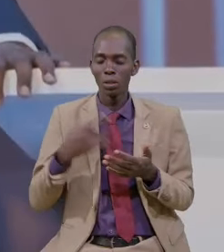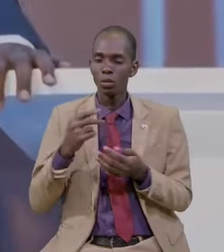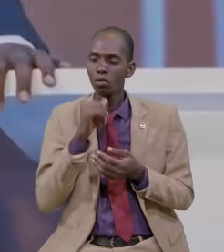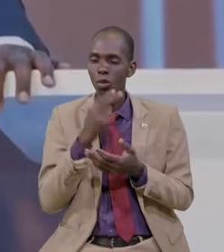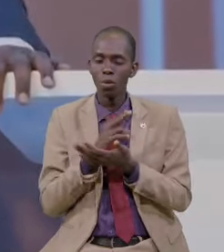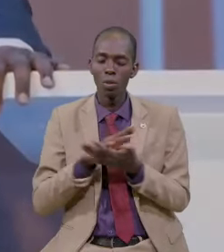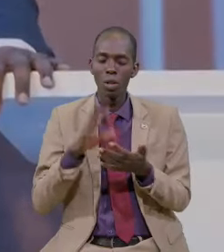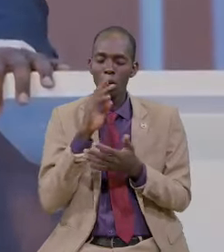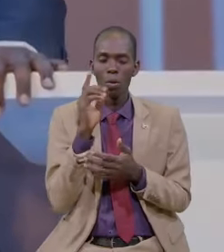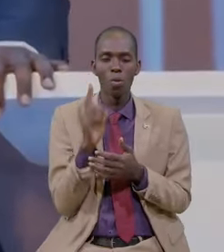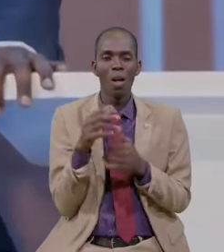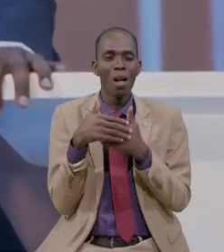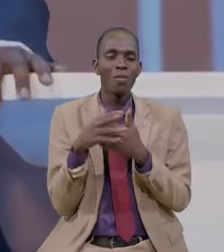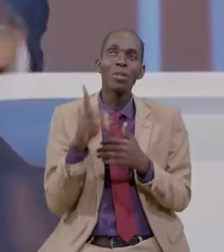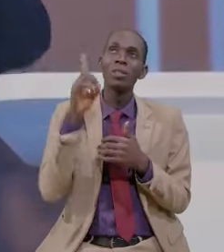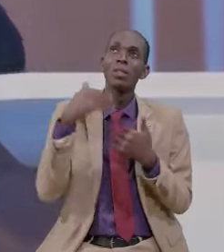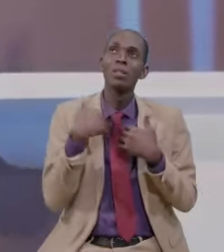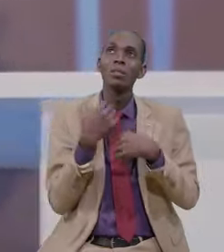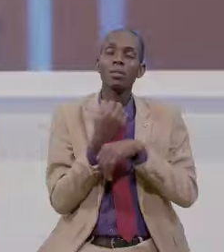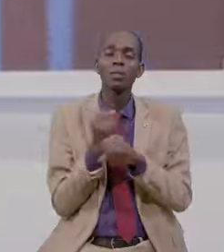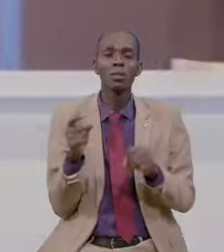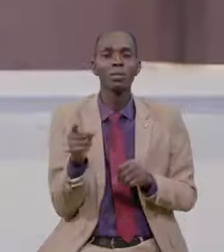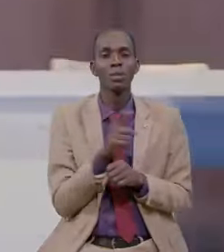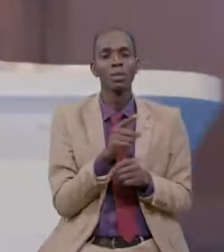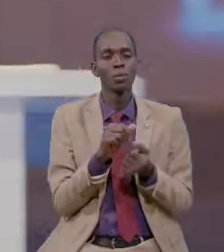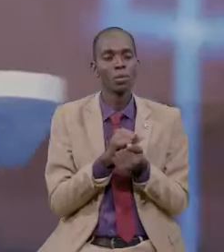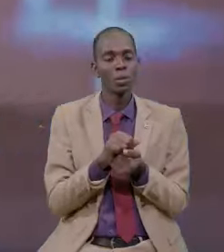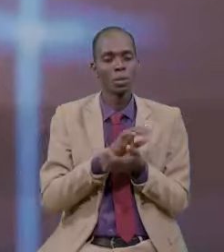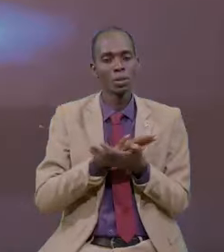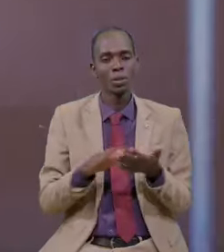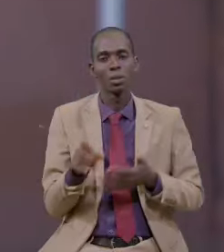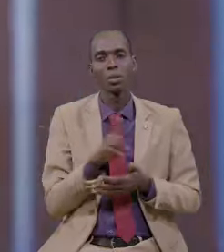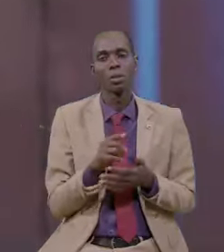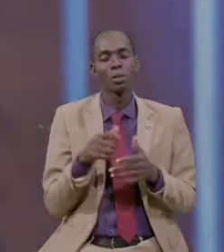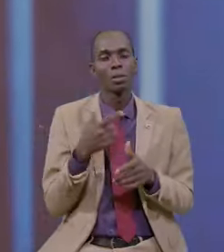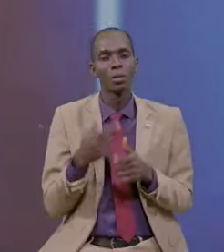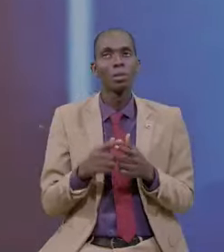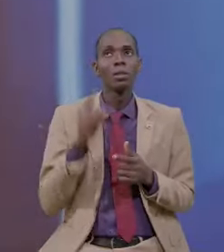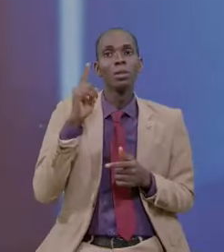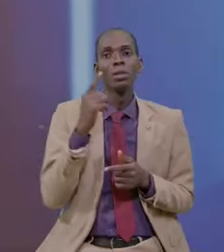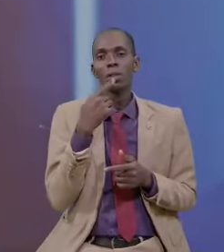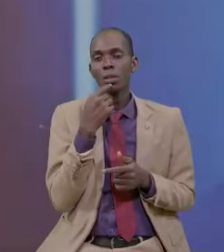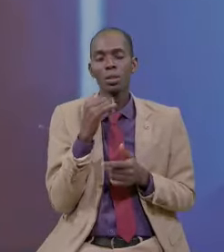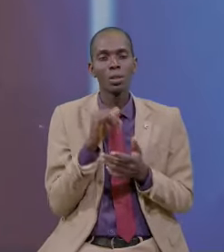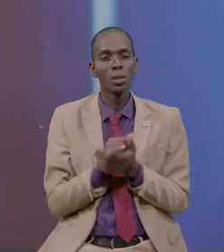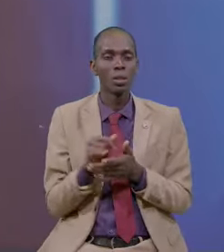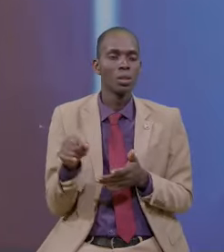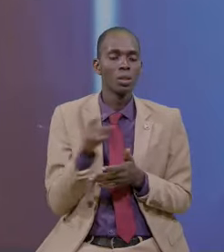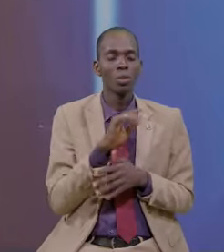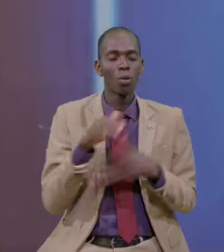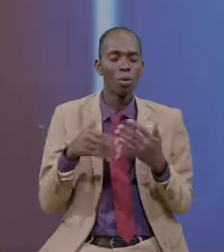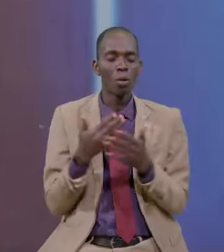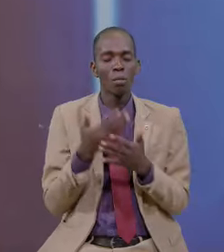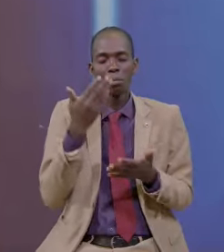sanctified them, he purged them, then he said that they all may be one.